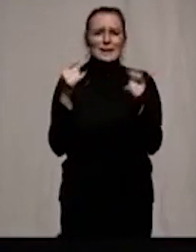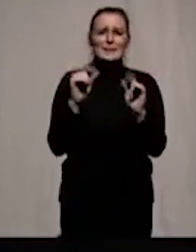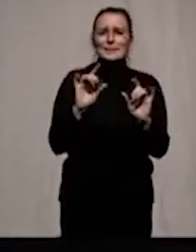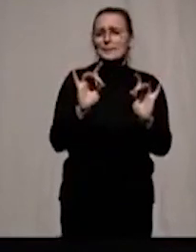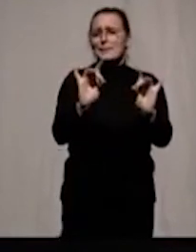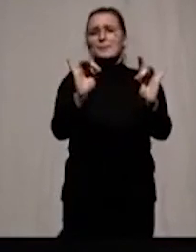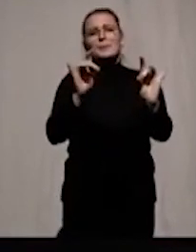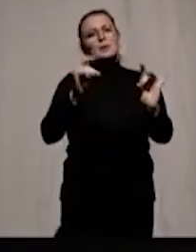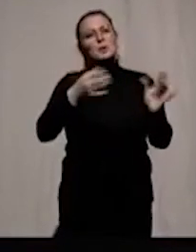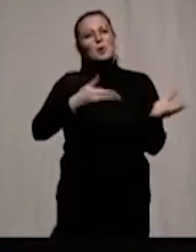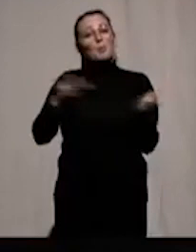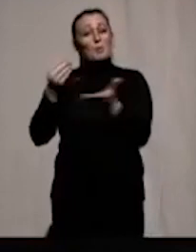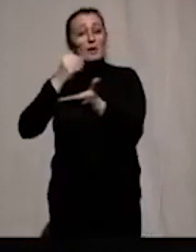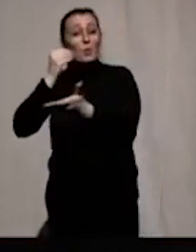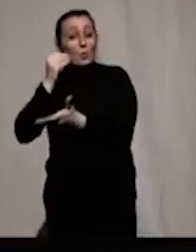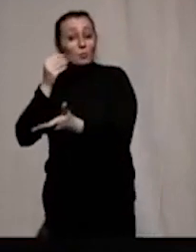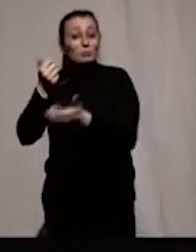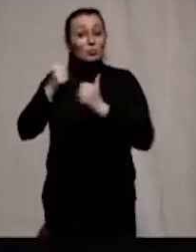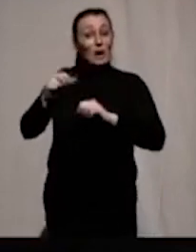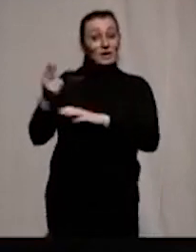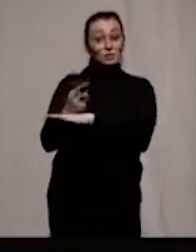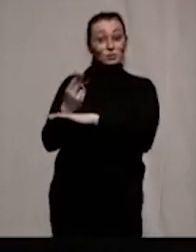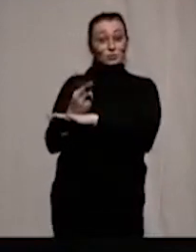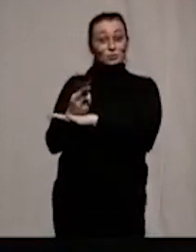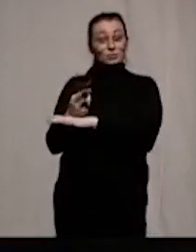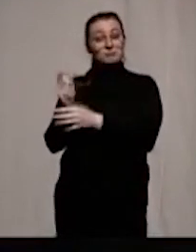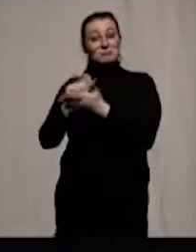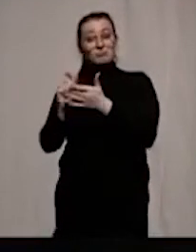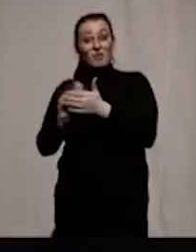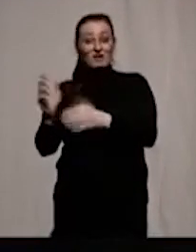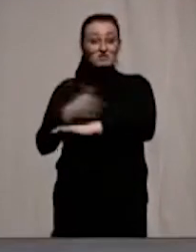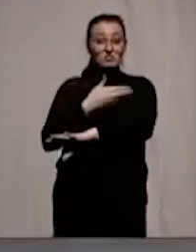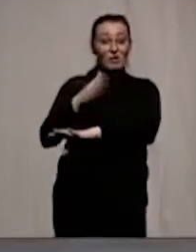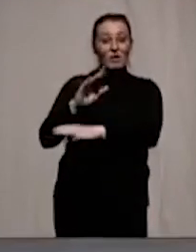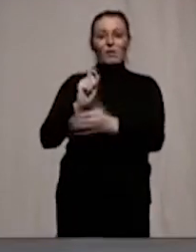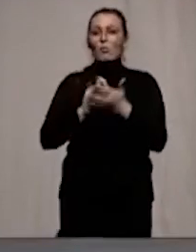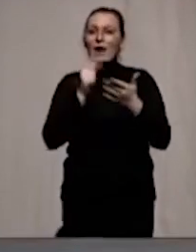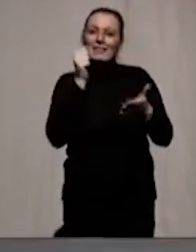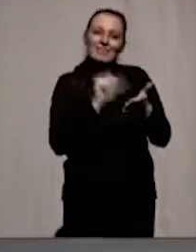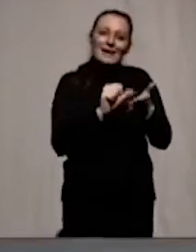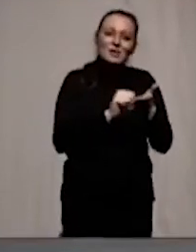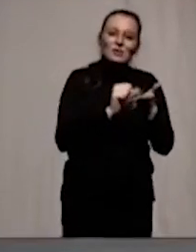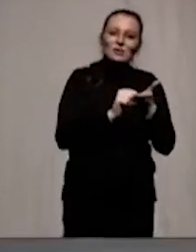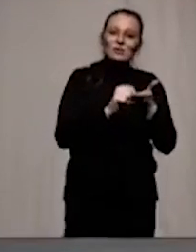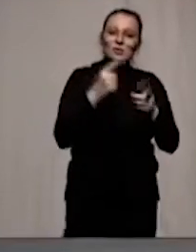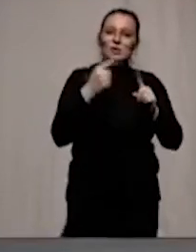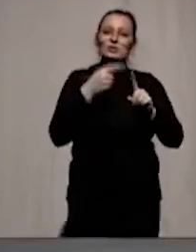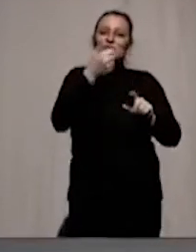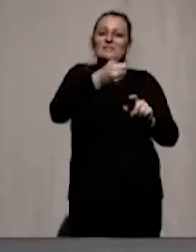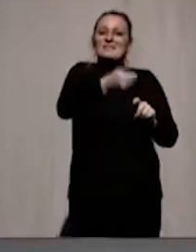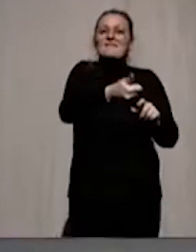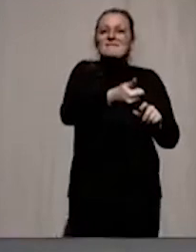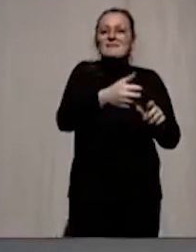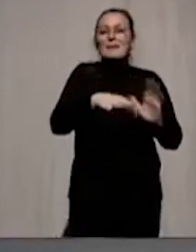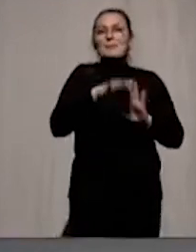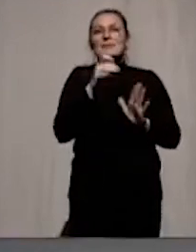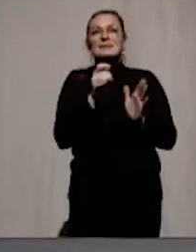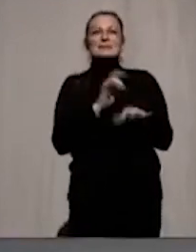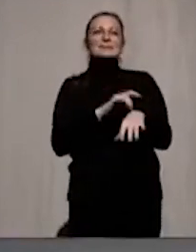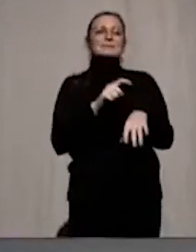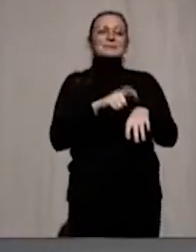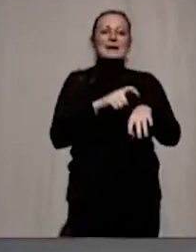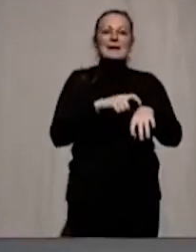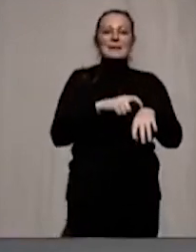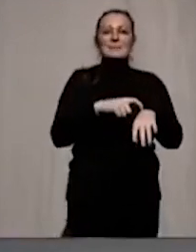put it over a song. Try to, write a letter to yourself. Pick a certain moment in time where you felt a specific emotion. And